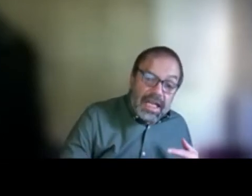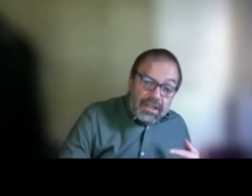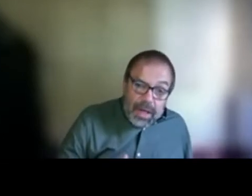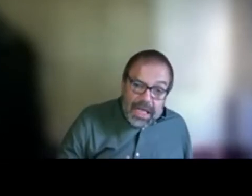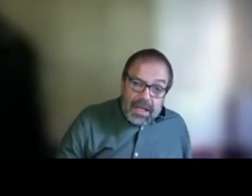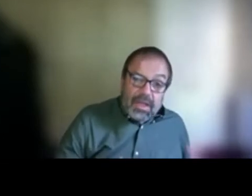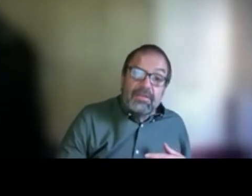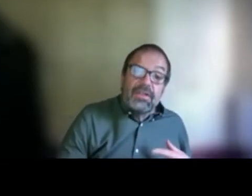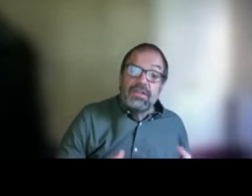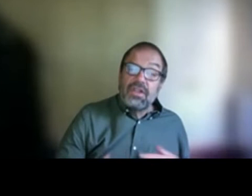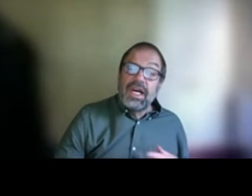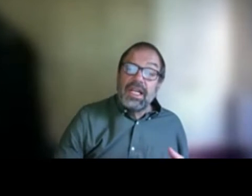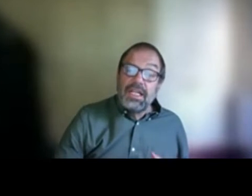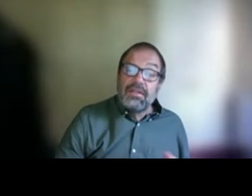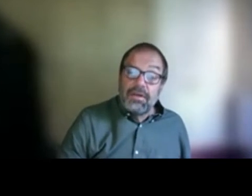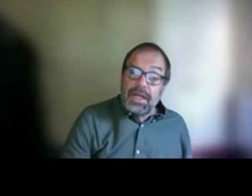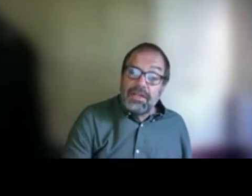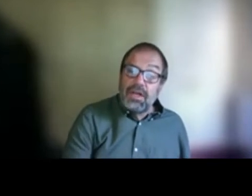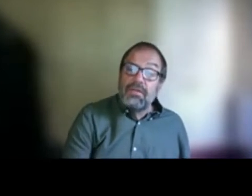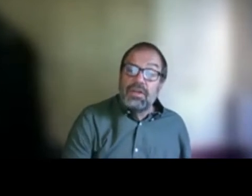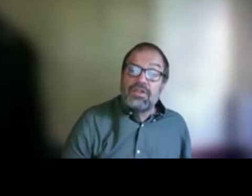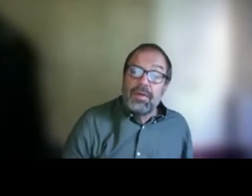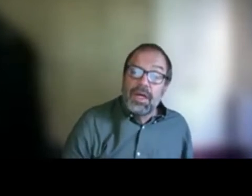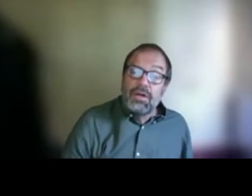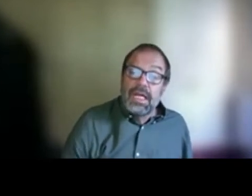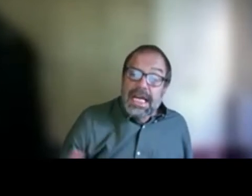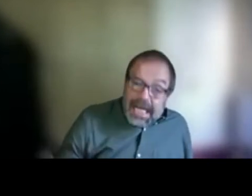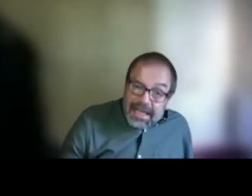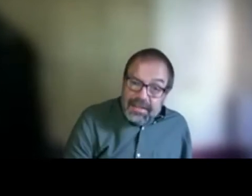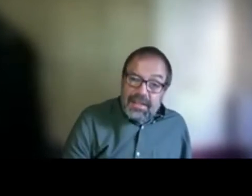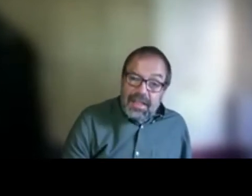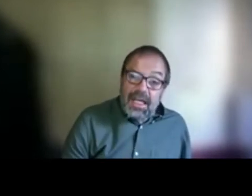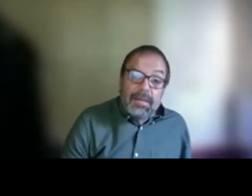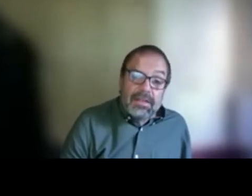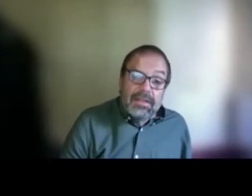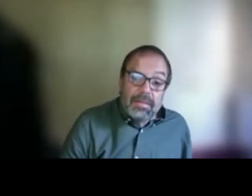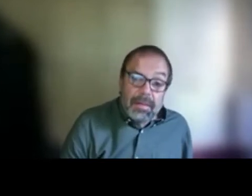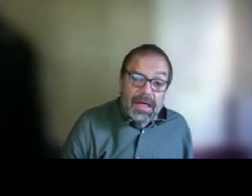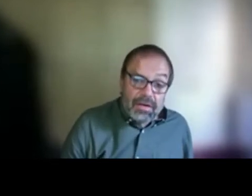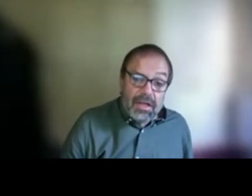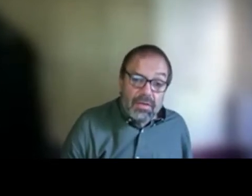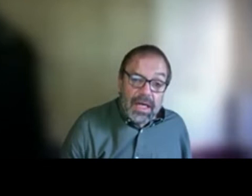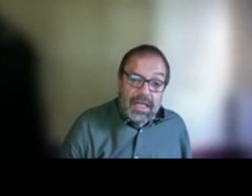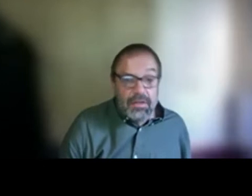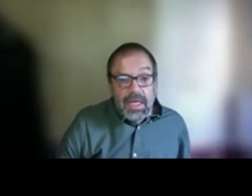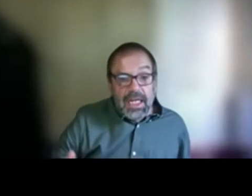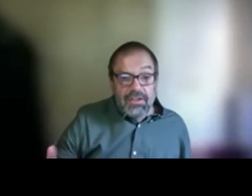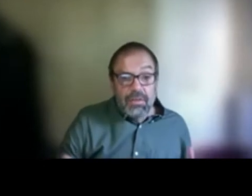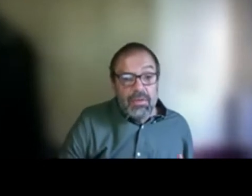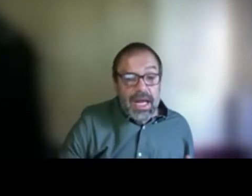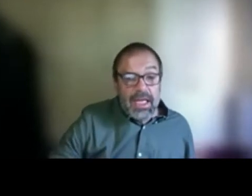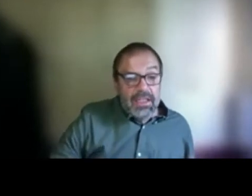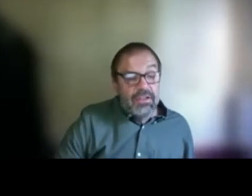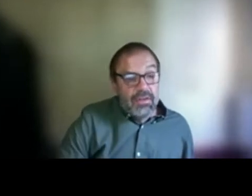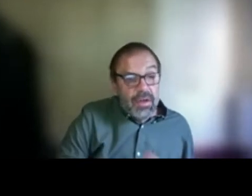And each window gives us a slightly different picture of what's going on. And this is the thing about critical realism, is that